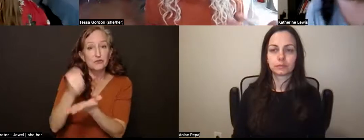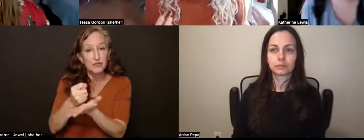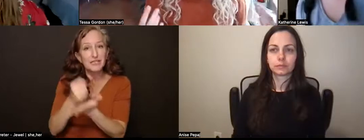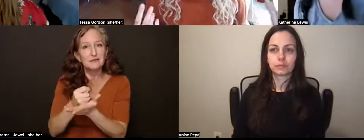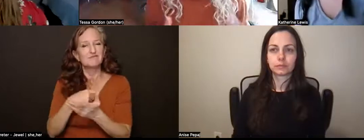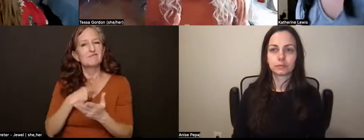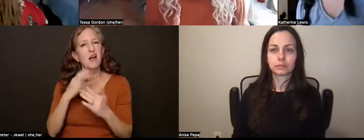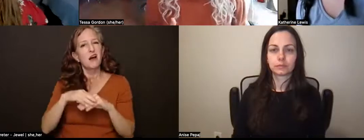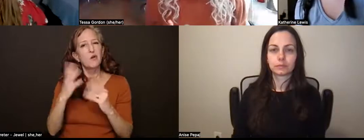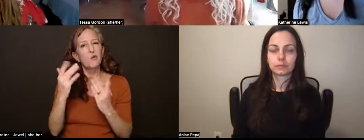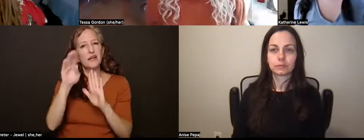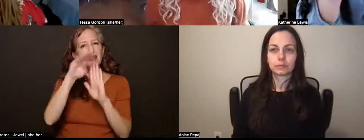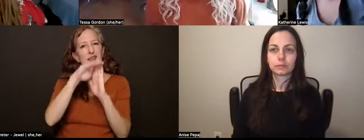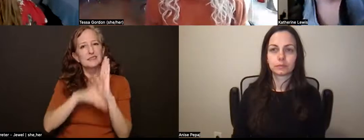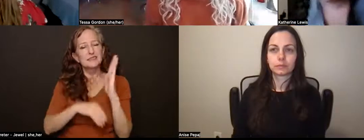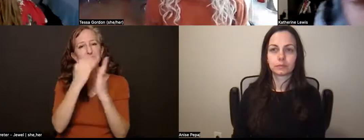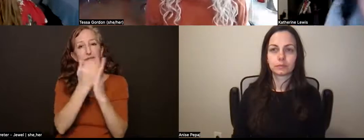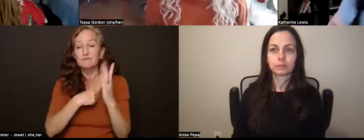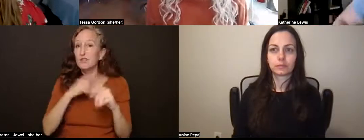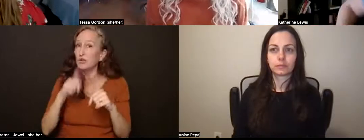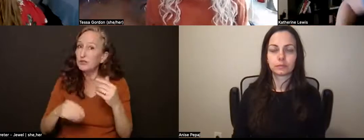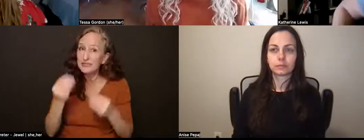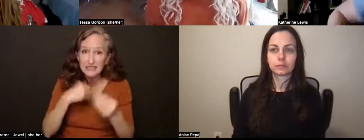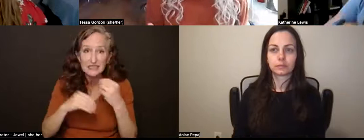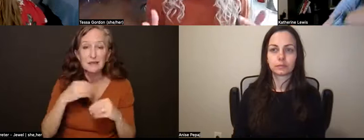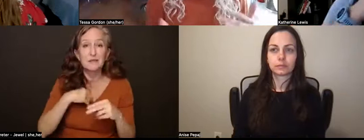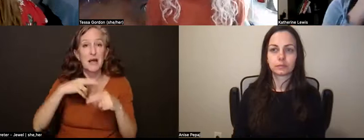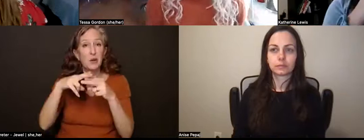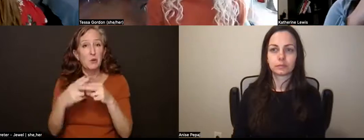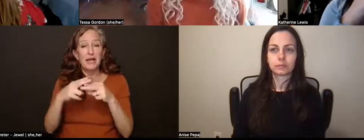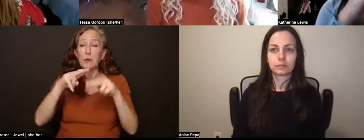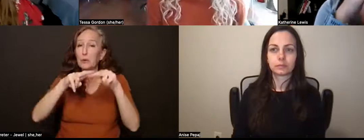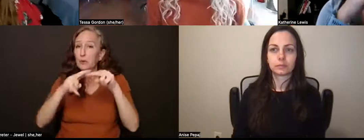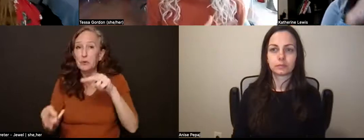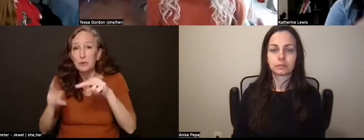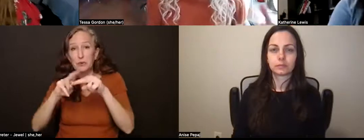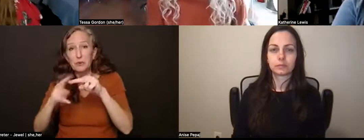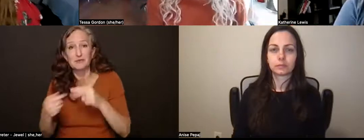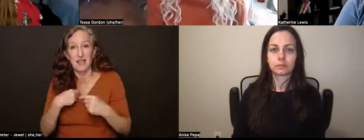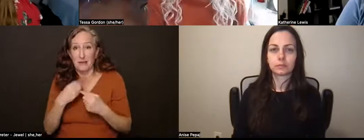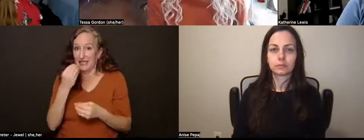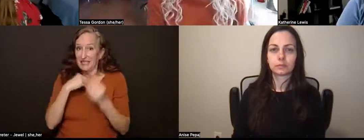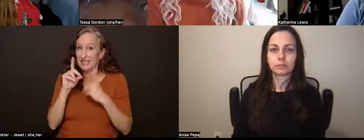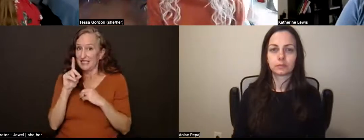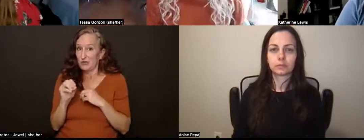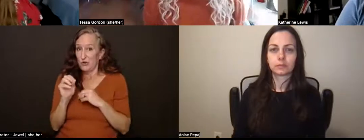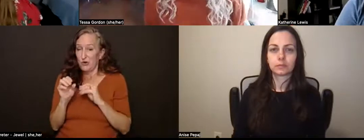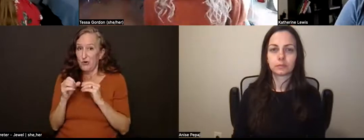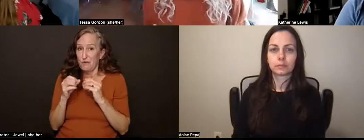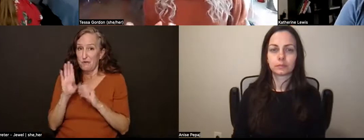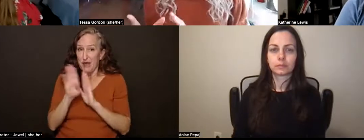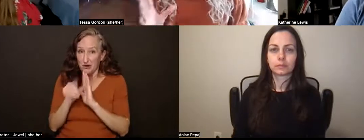I haven't been able to be eating or getting fluids. I'm losing weight. Coming from an eating disorder background, I'm advocating for myself for this.